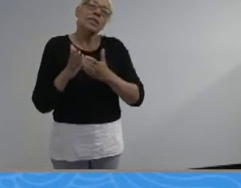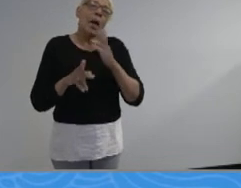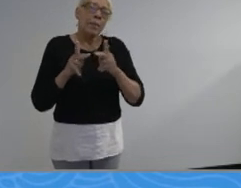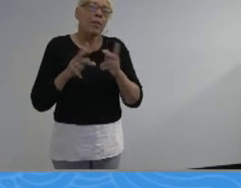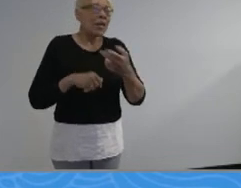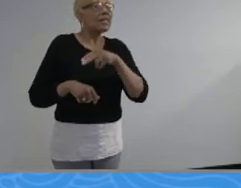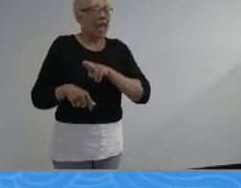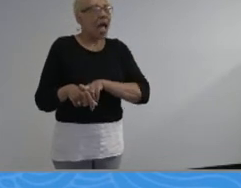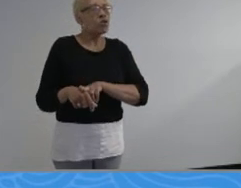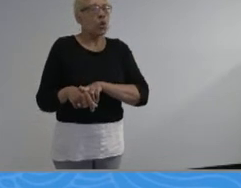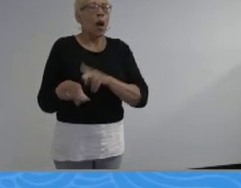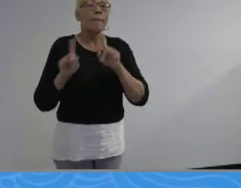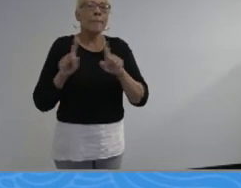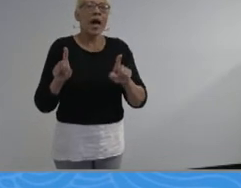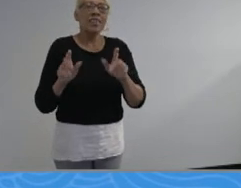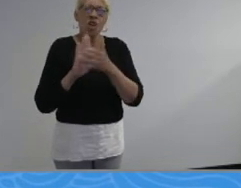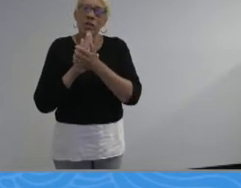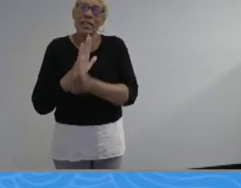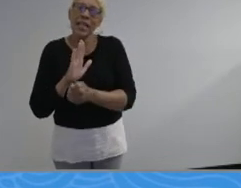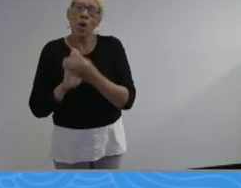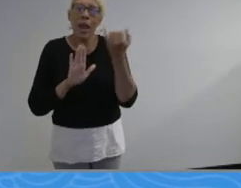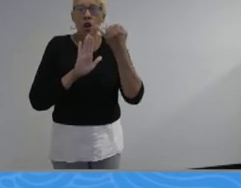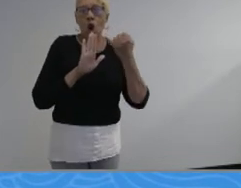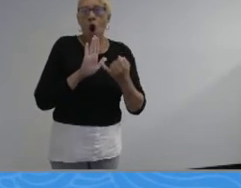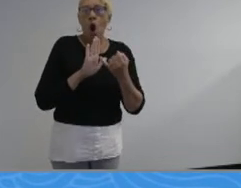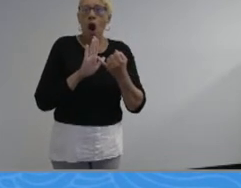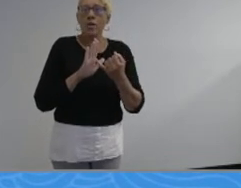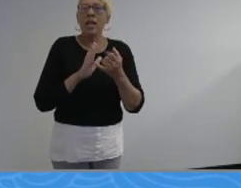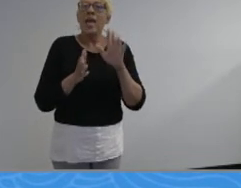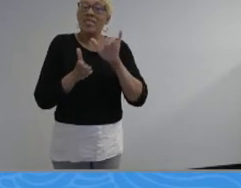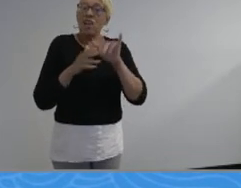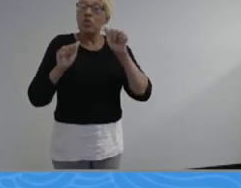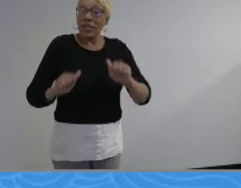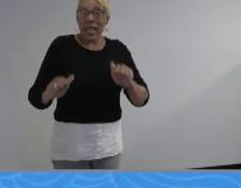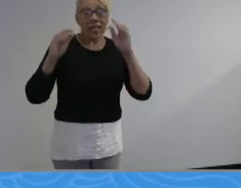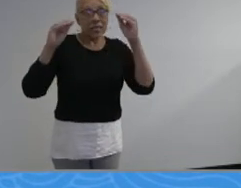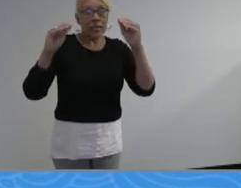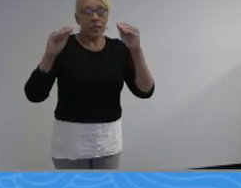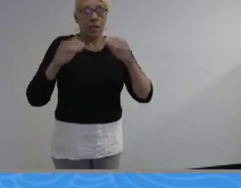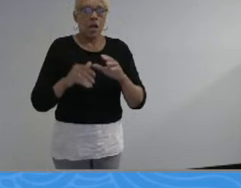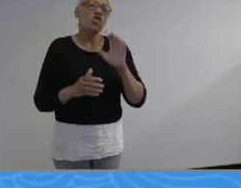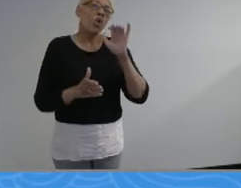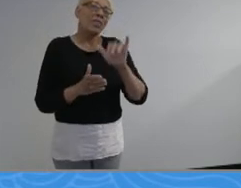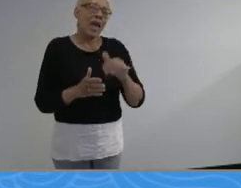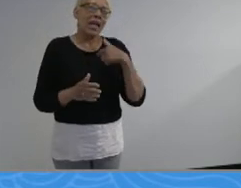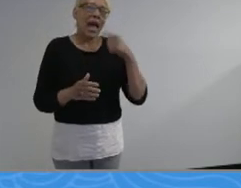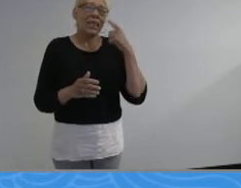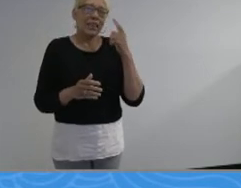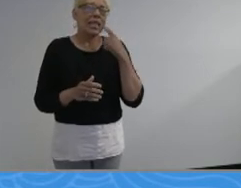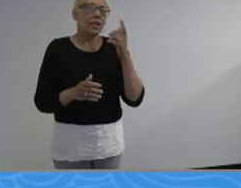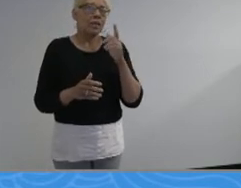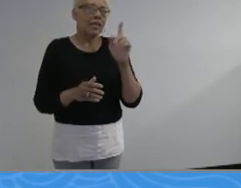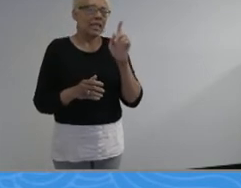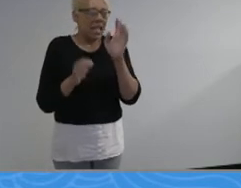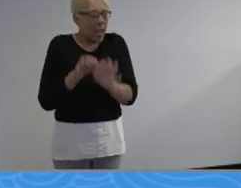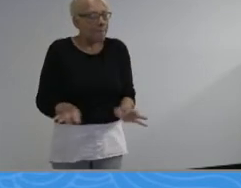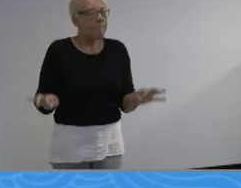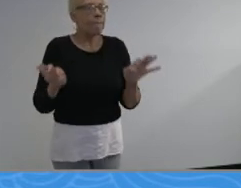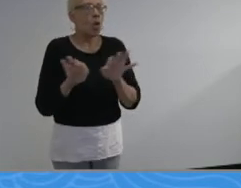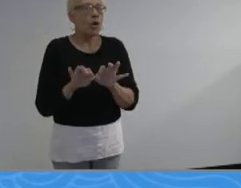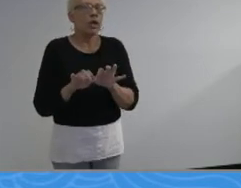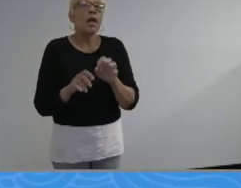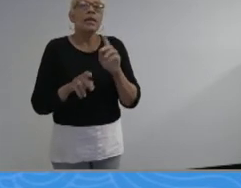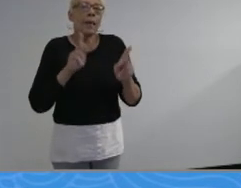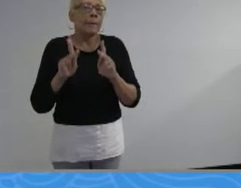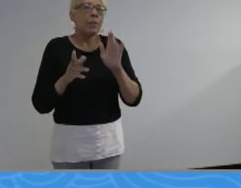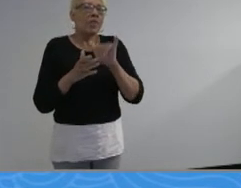to, but there's a skill and an art to it that can be taught. So that, I think, is where the importance hits, where people